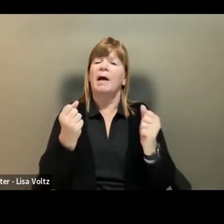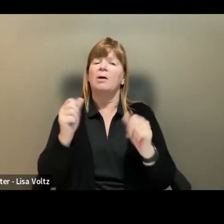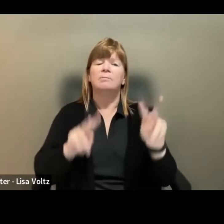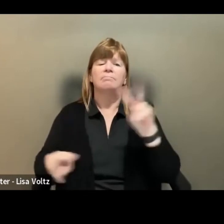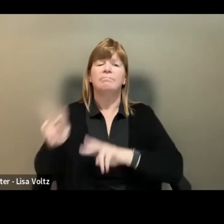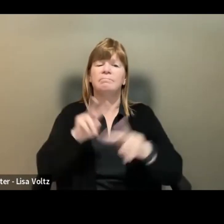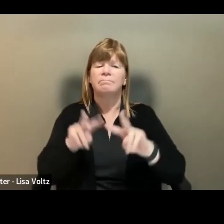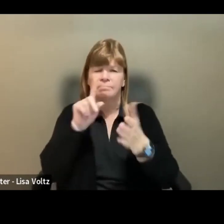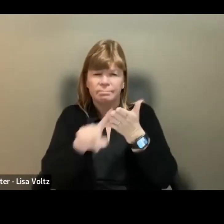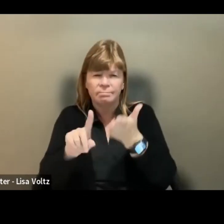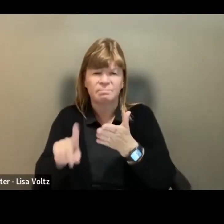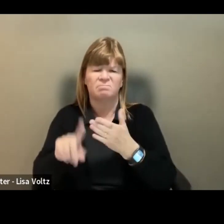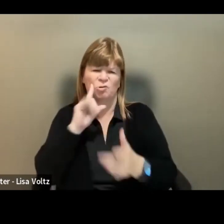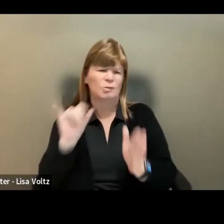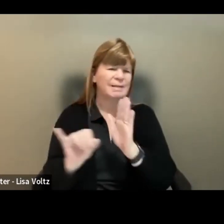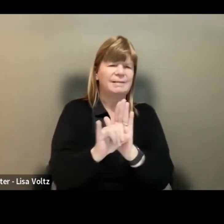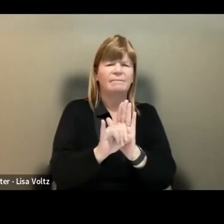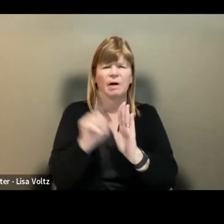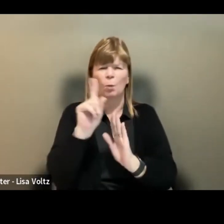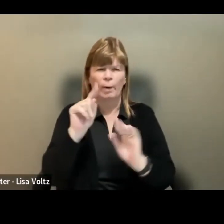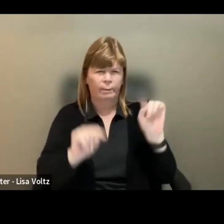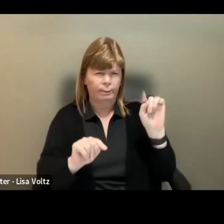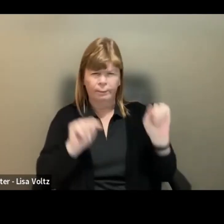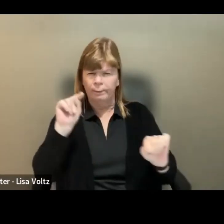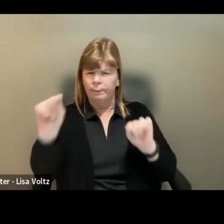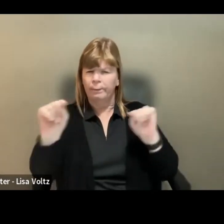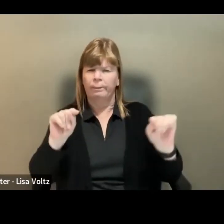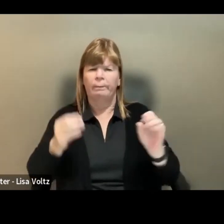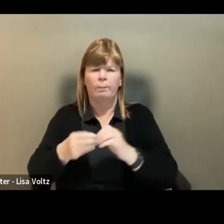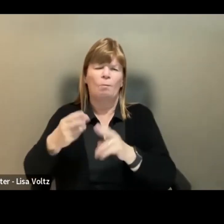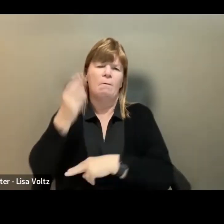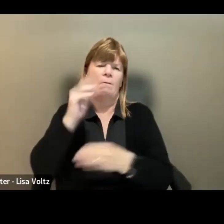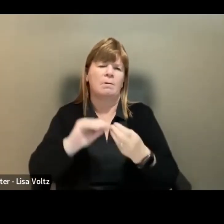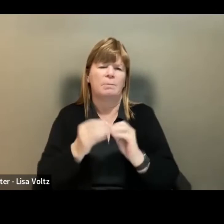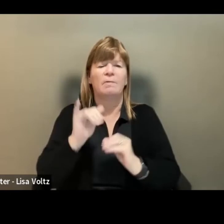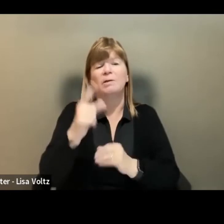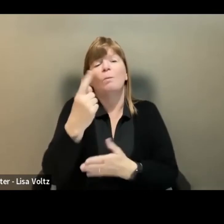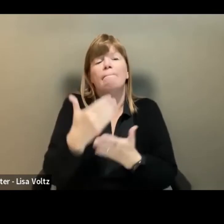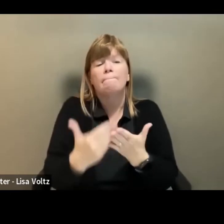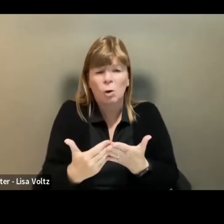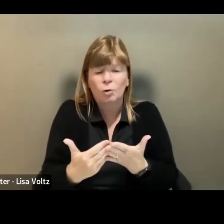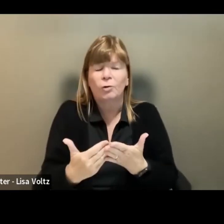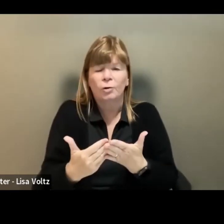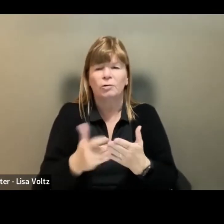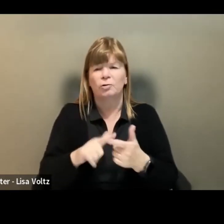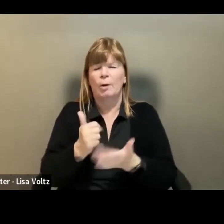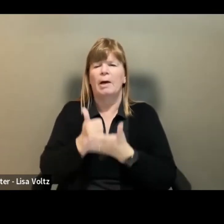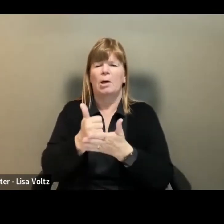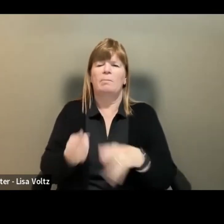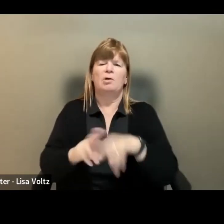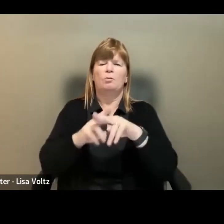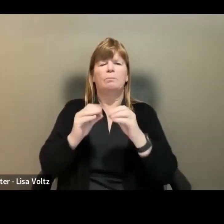the identification of health disparities and is just one part of the puzzle geared toward increasing health